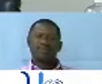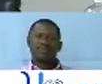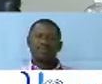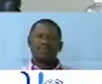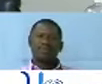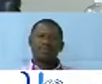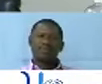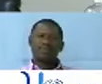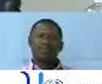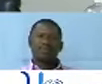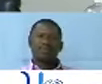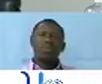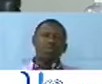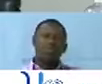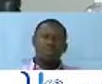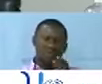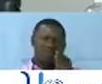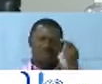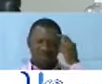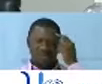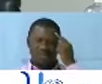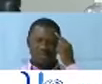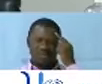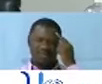Let's say, why do you think the state was so